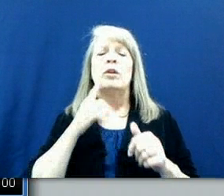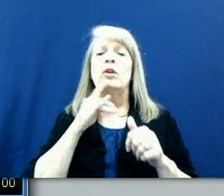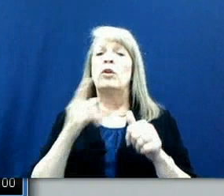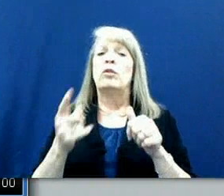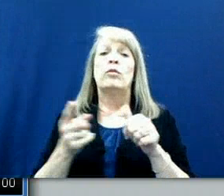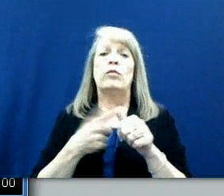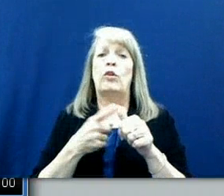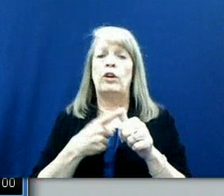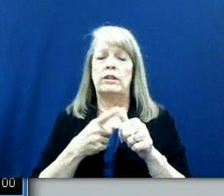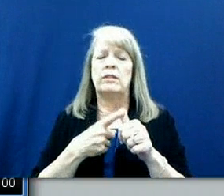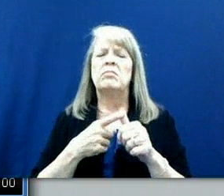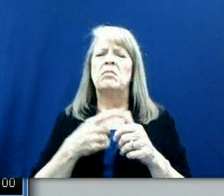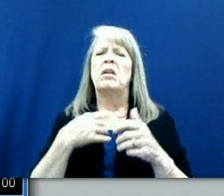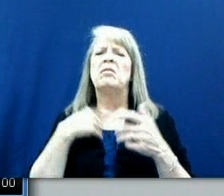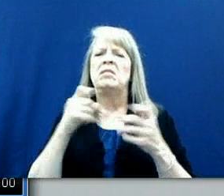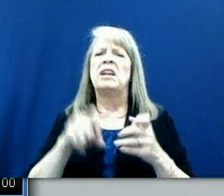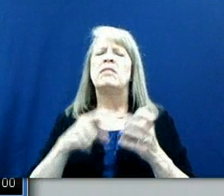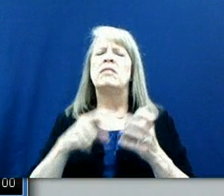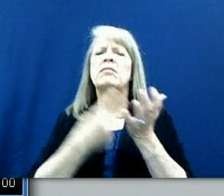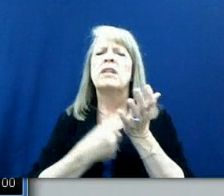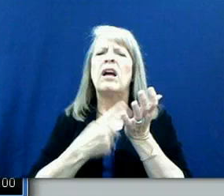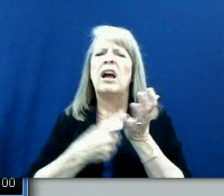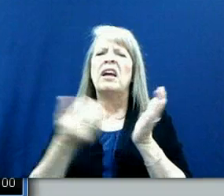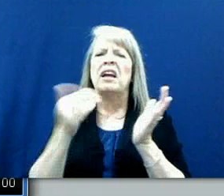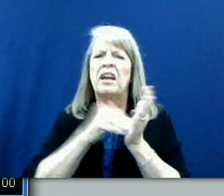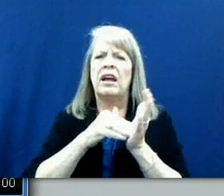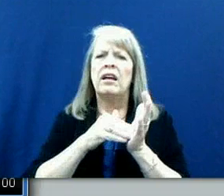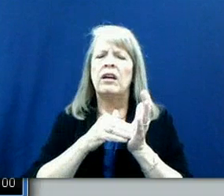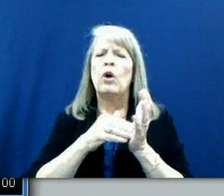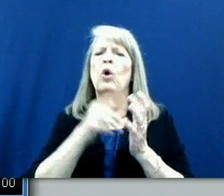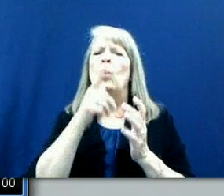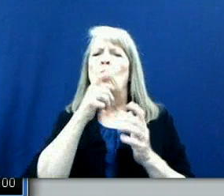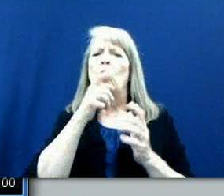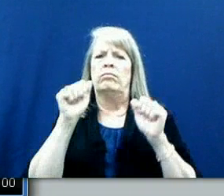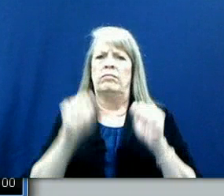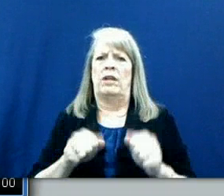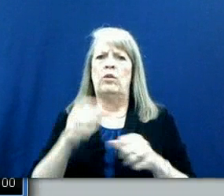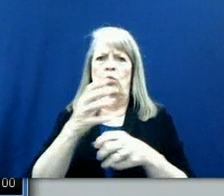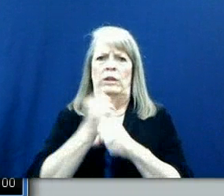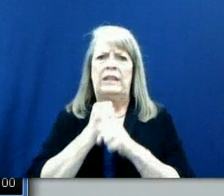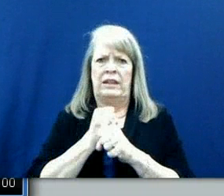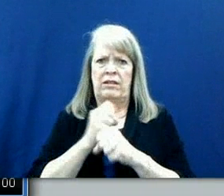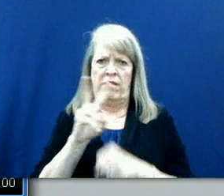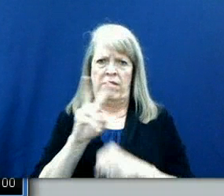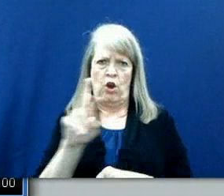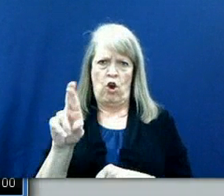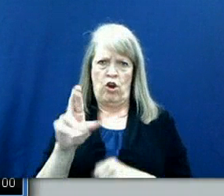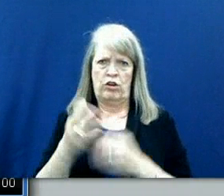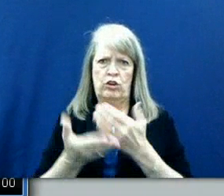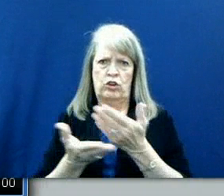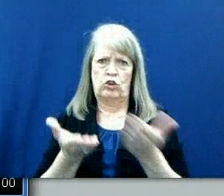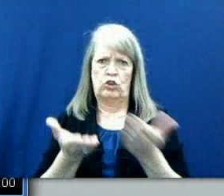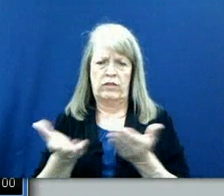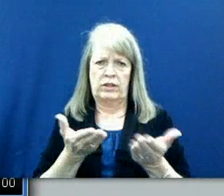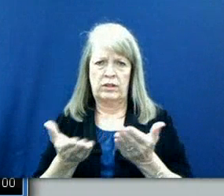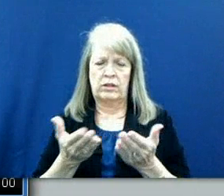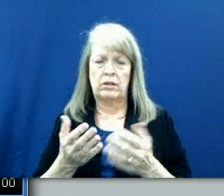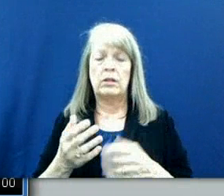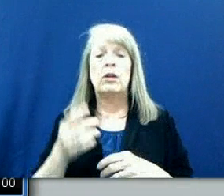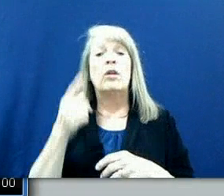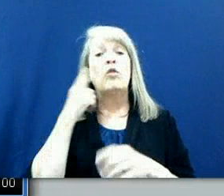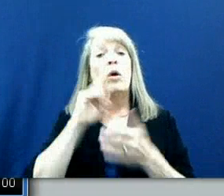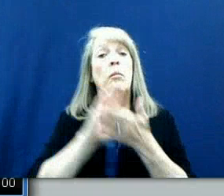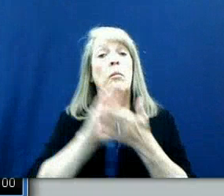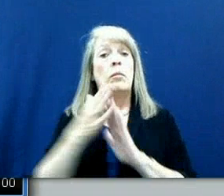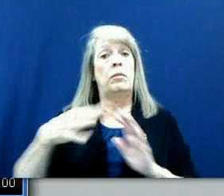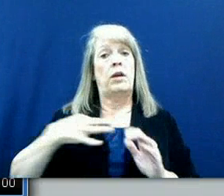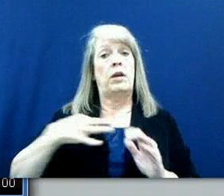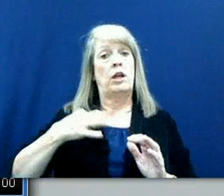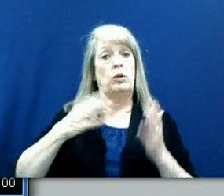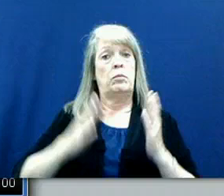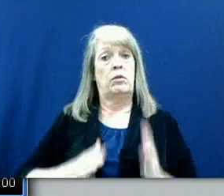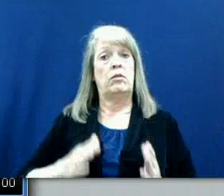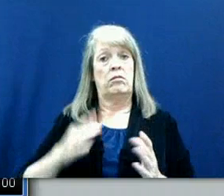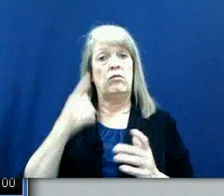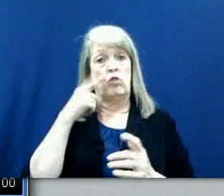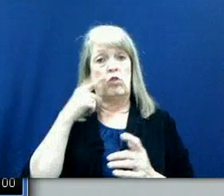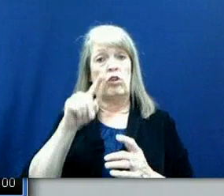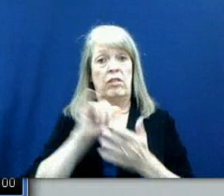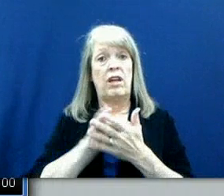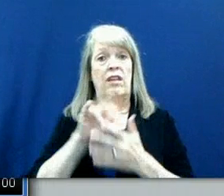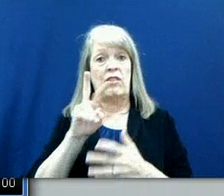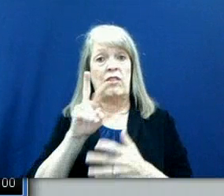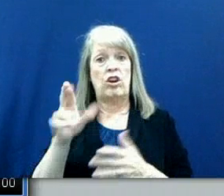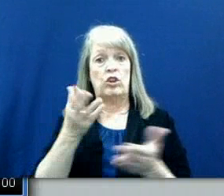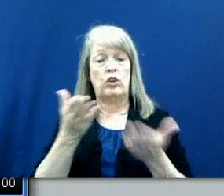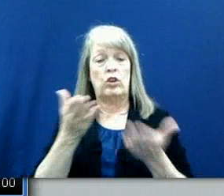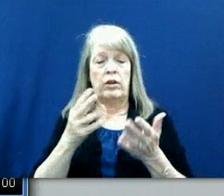First, let's review who is eligible for VR services. In order to be eligible for VR services,